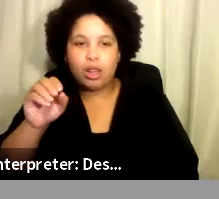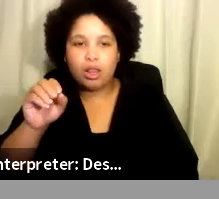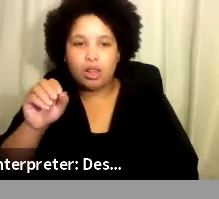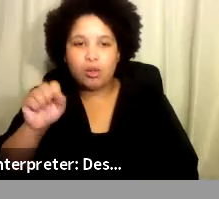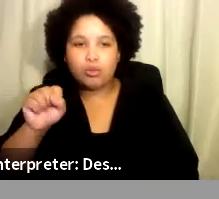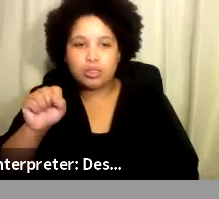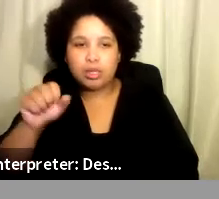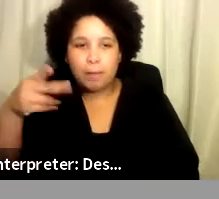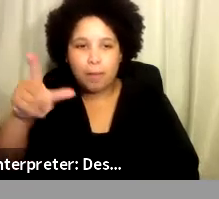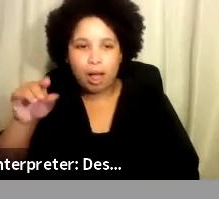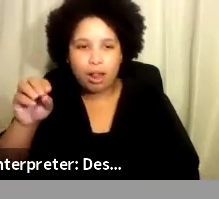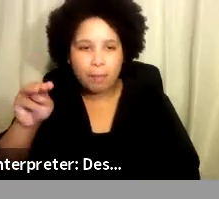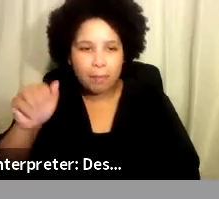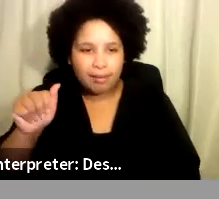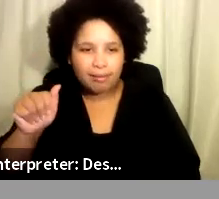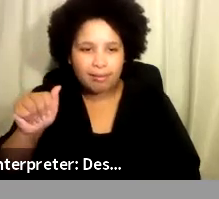specific program.